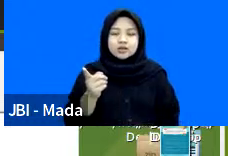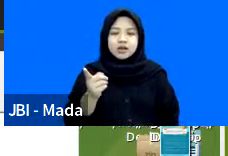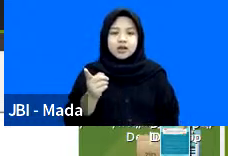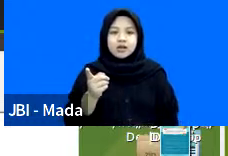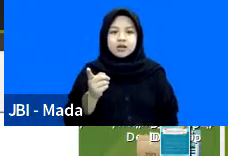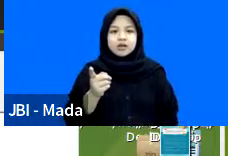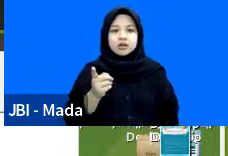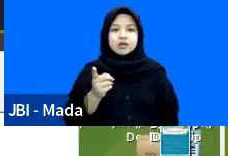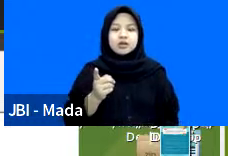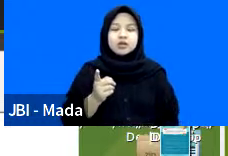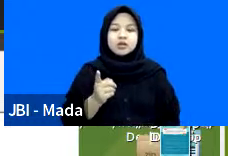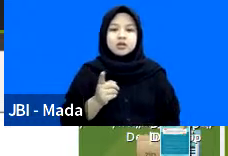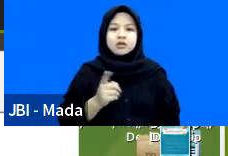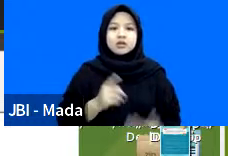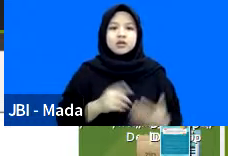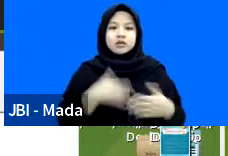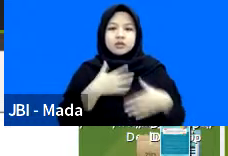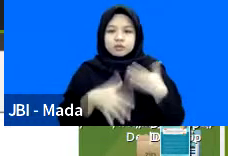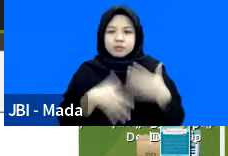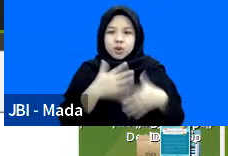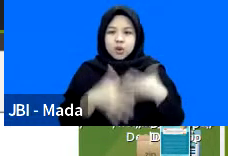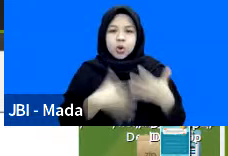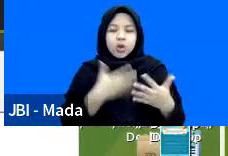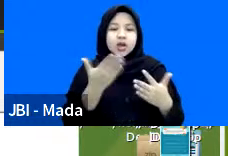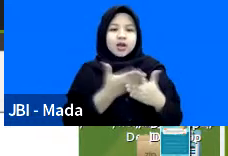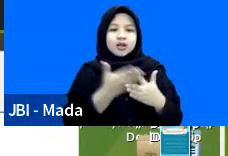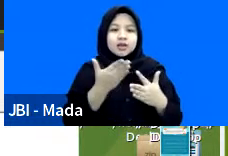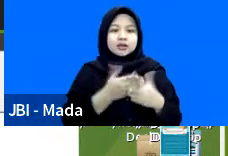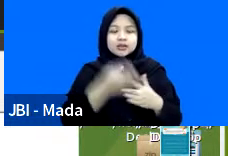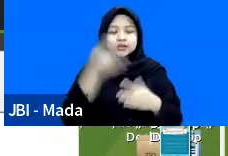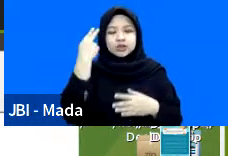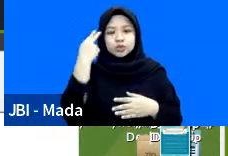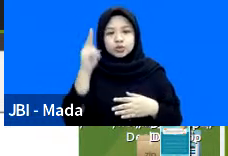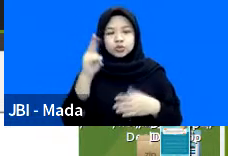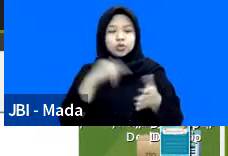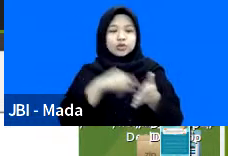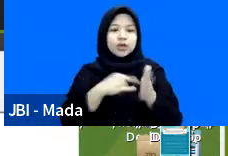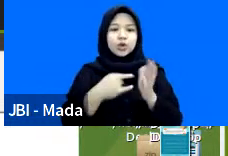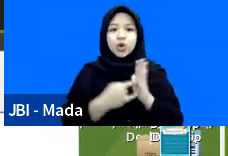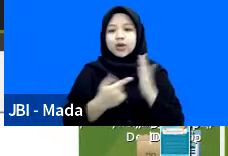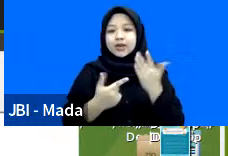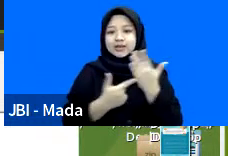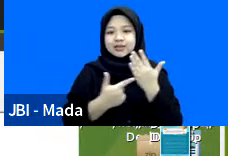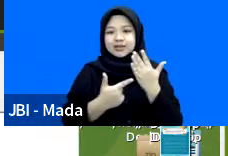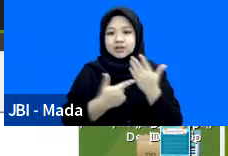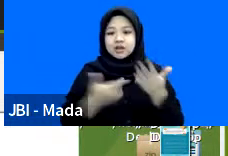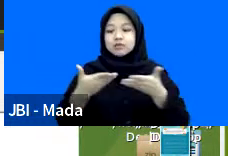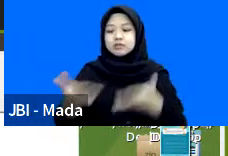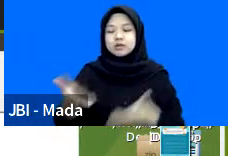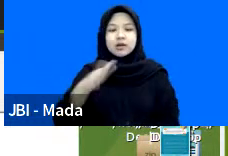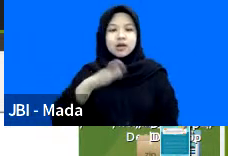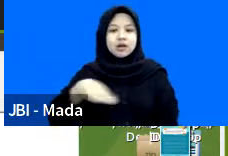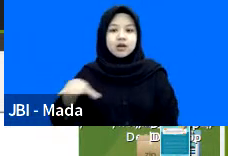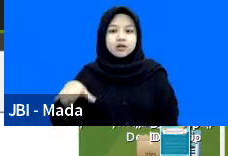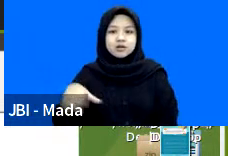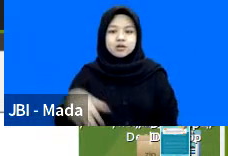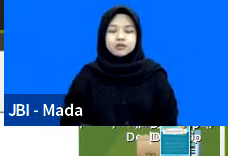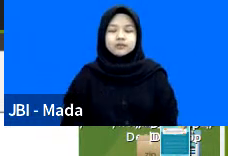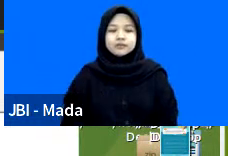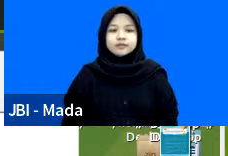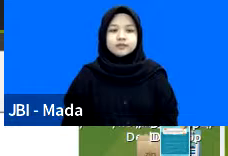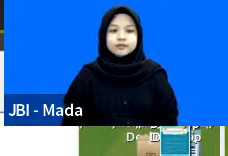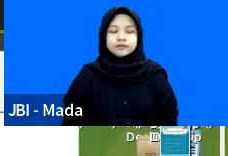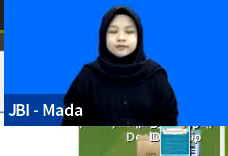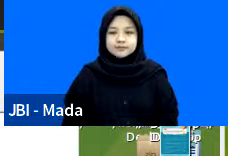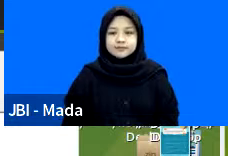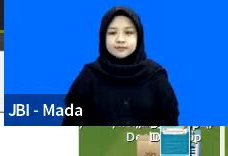management of the access to digital technologies being made available to children. That's the first point. And also, I think there are enough research to say that